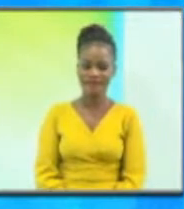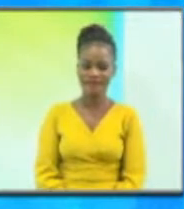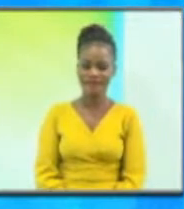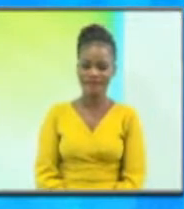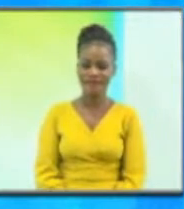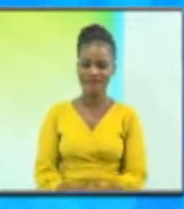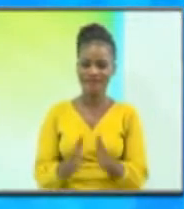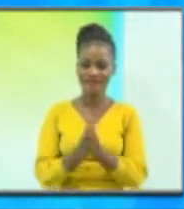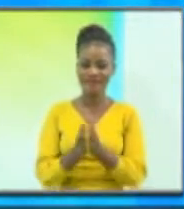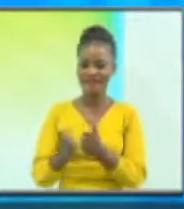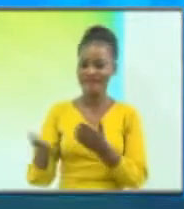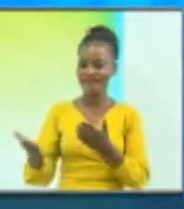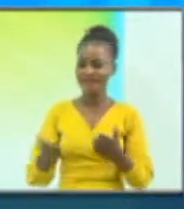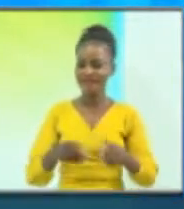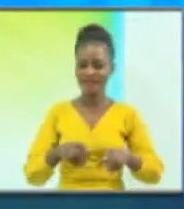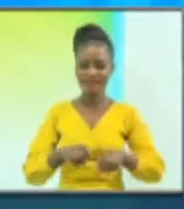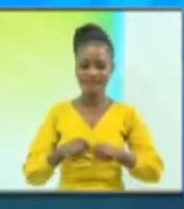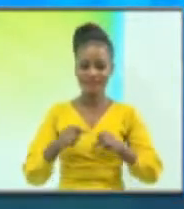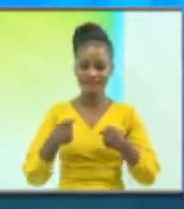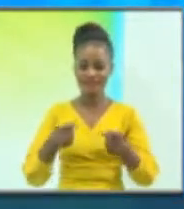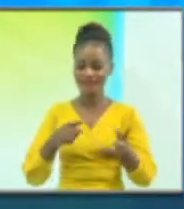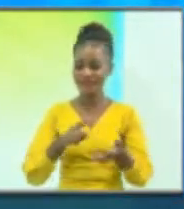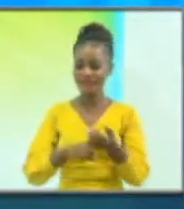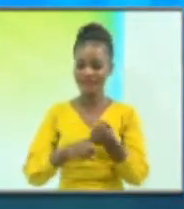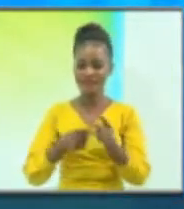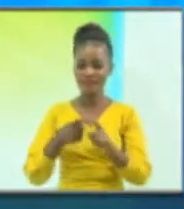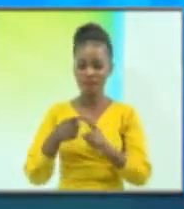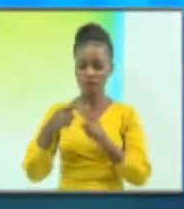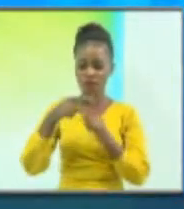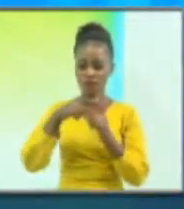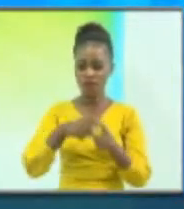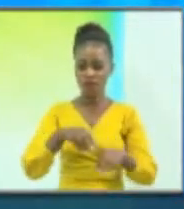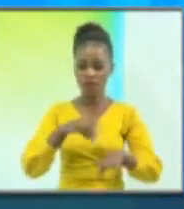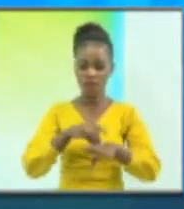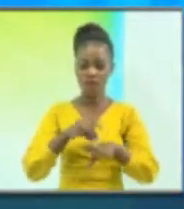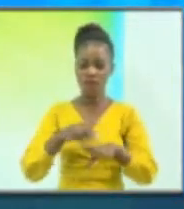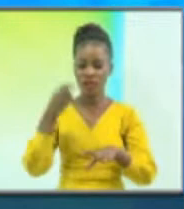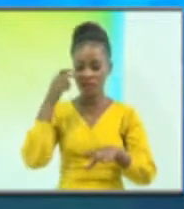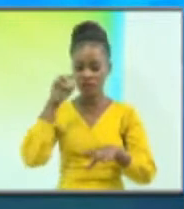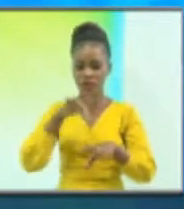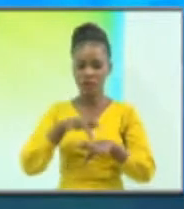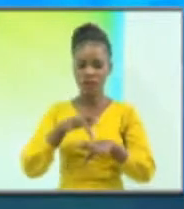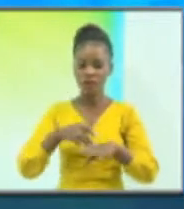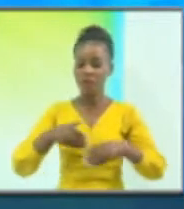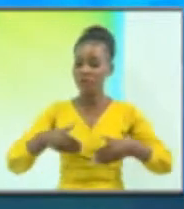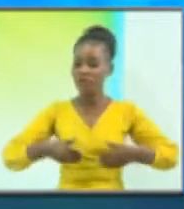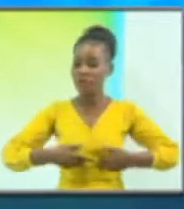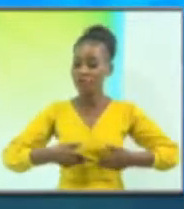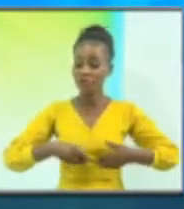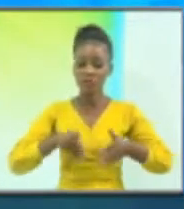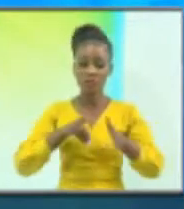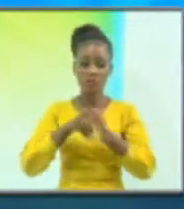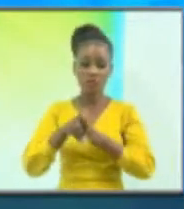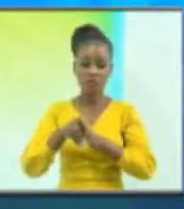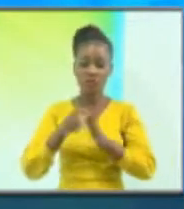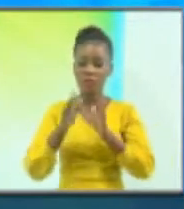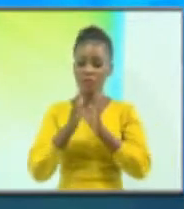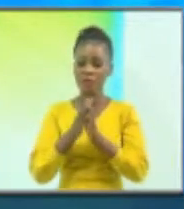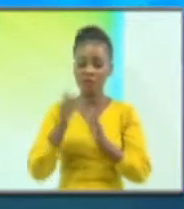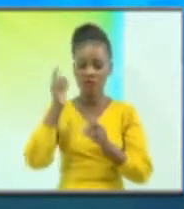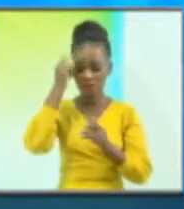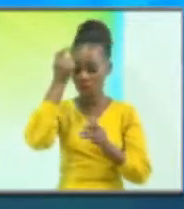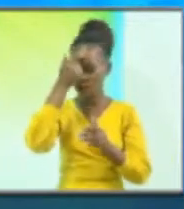And we'll be back from the break. Let's get back to business today. Now we look at the youth and the parish development model as the government